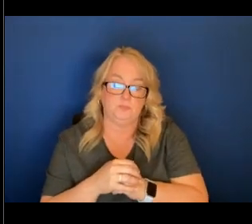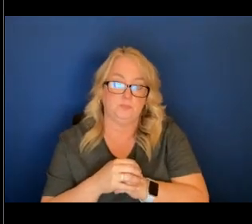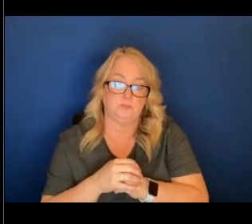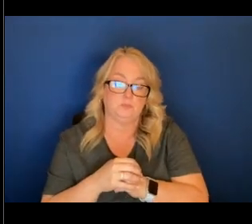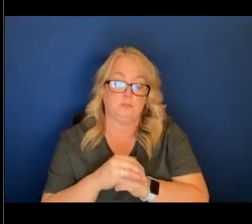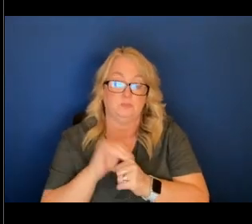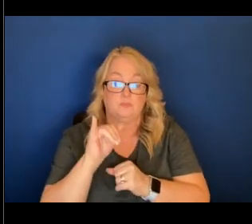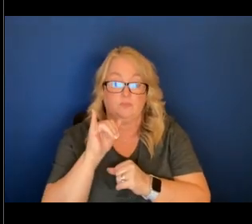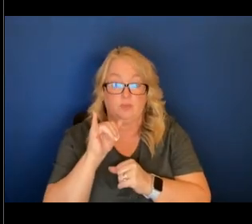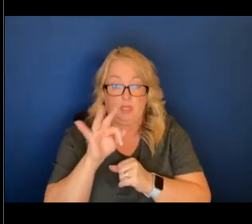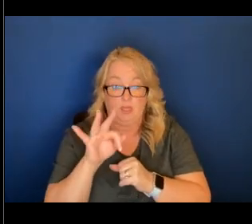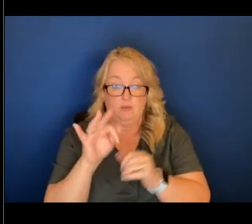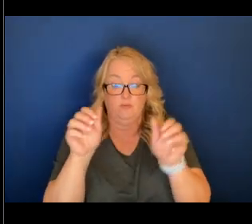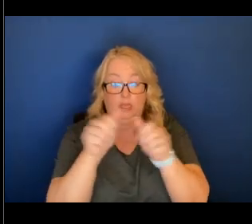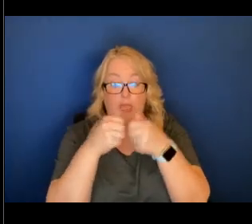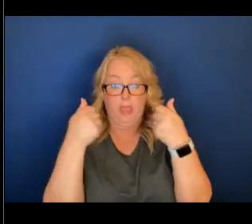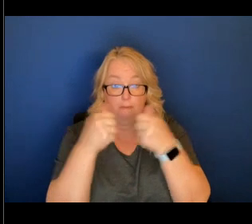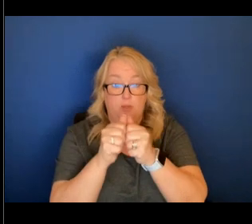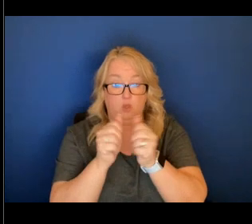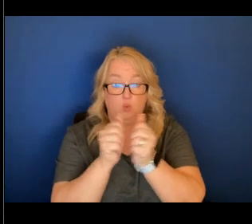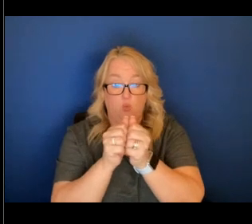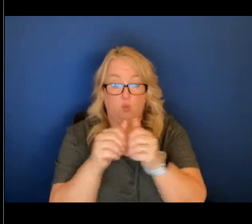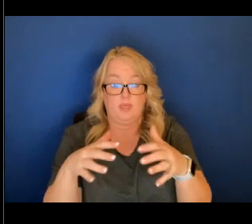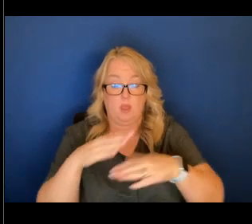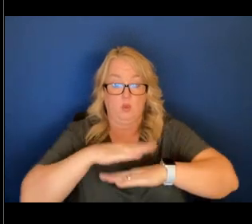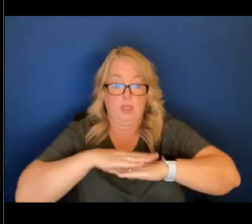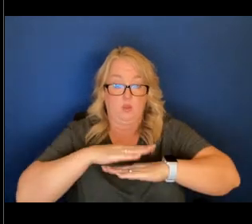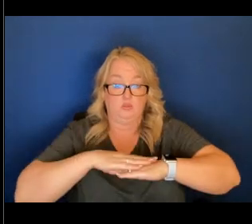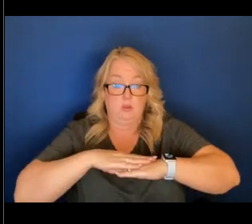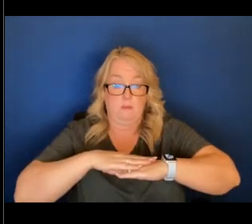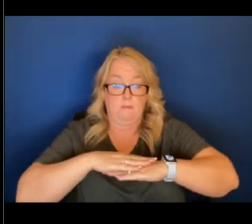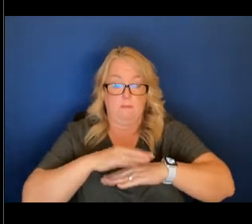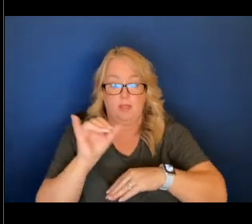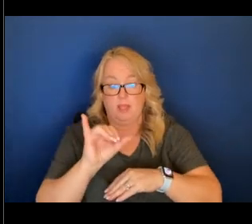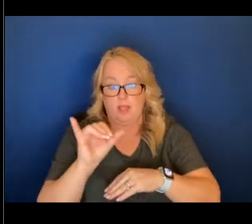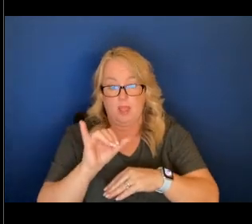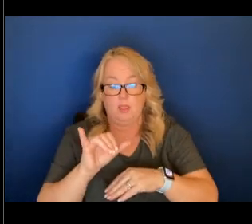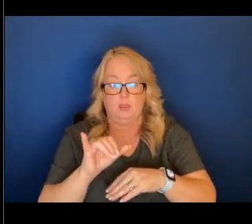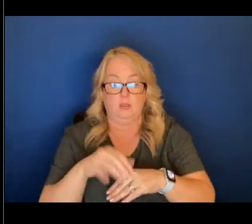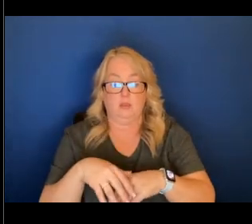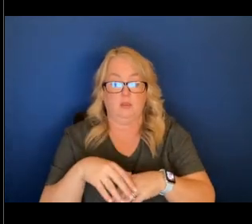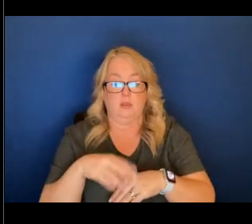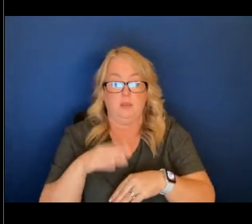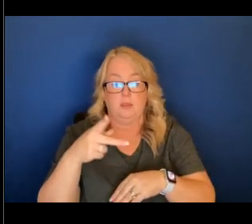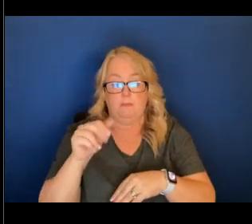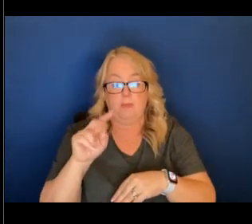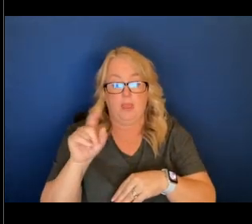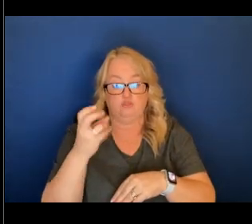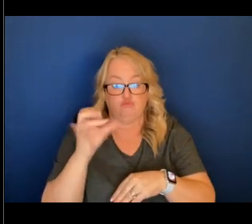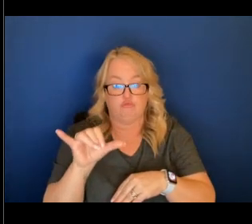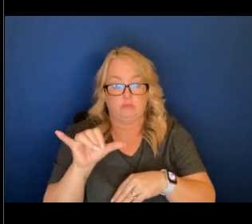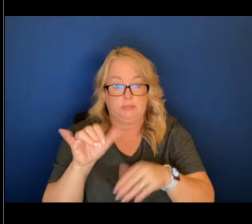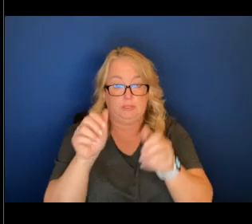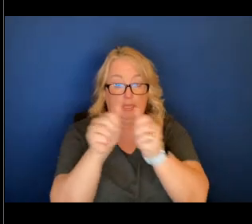If there's a cabinet without a countertop, such as a full-length pantry cabinet,